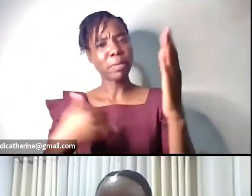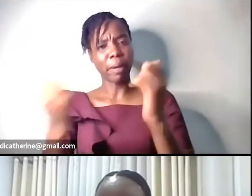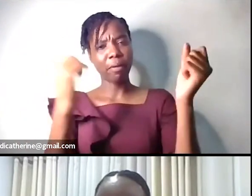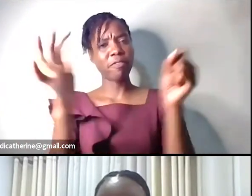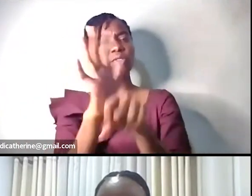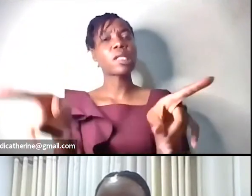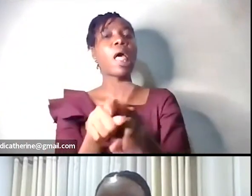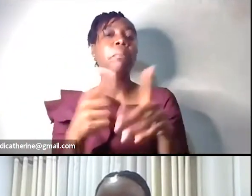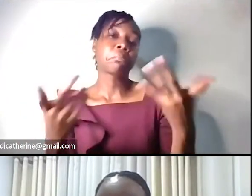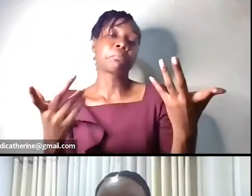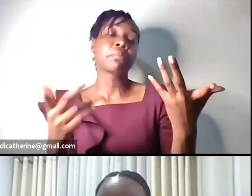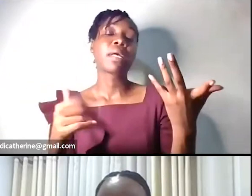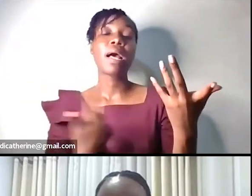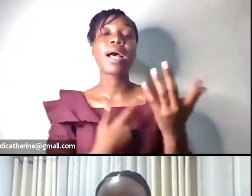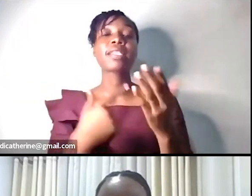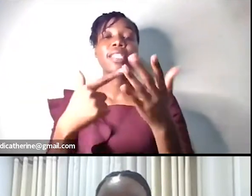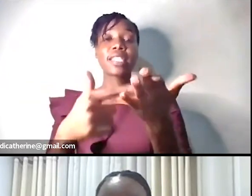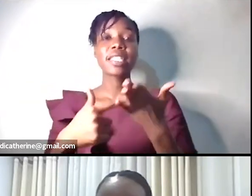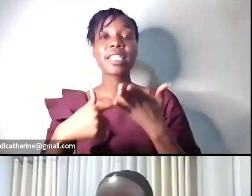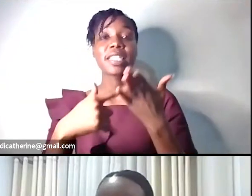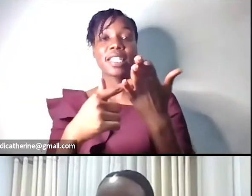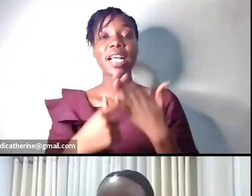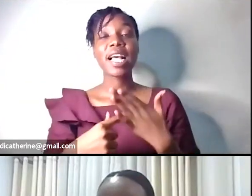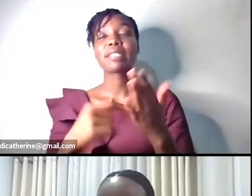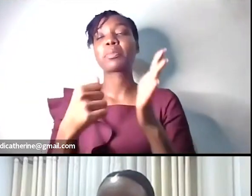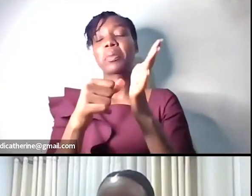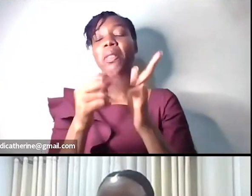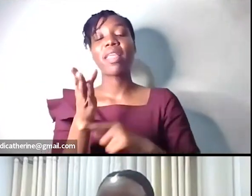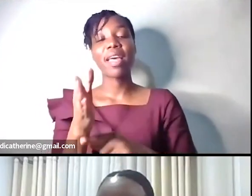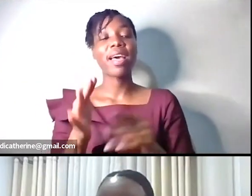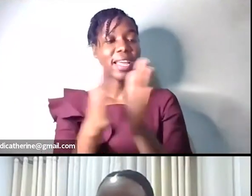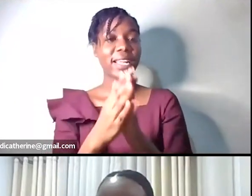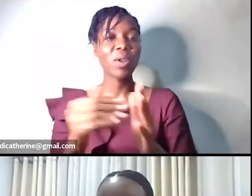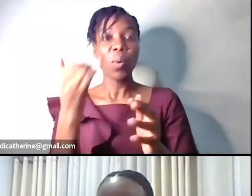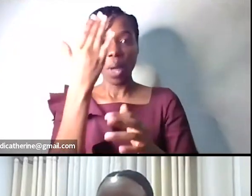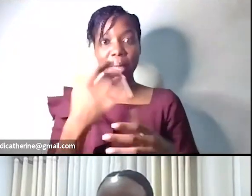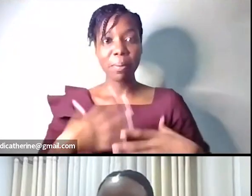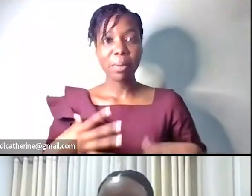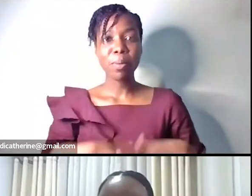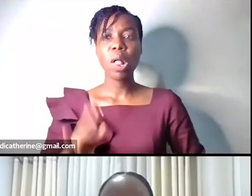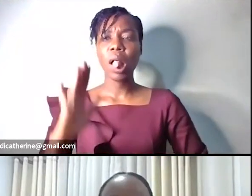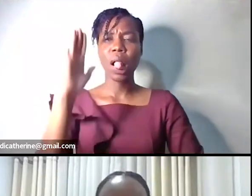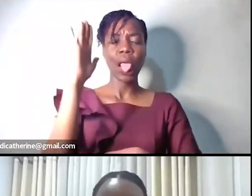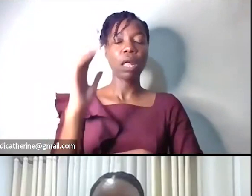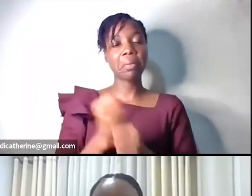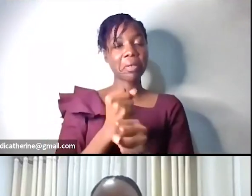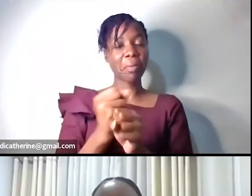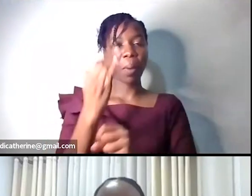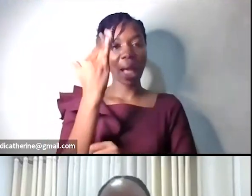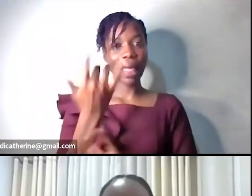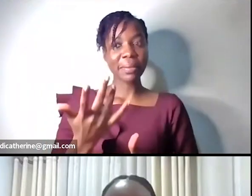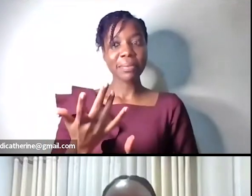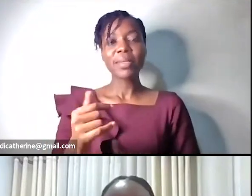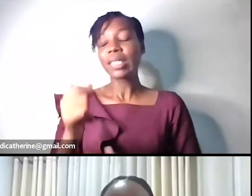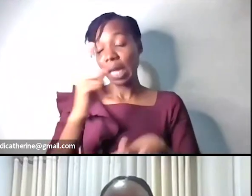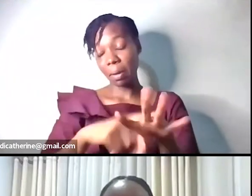discussing imposter syndrome, among other things, and the reasons why women don't really lift their hands when it comes to opportunity. So good